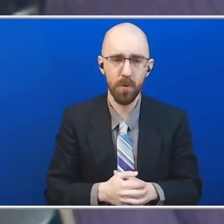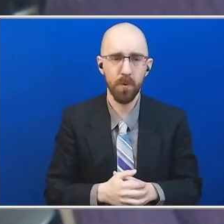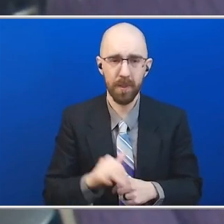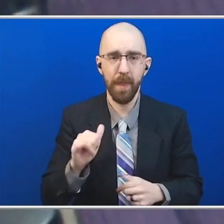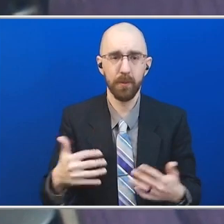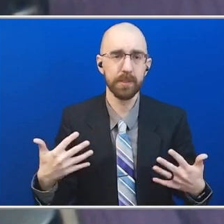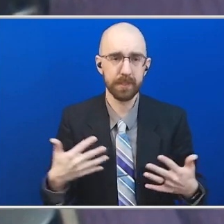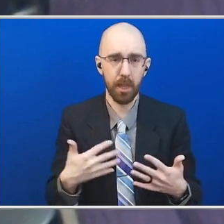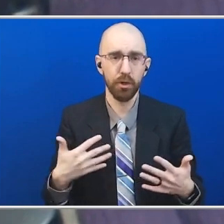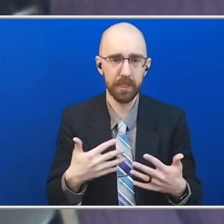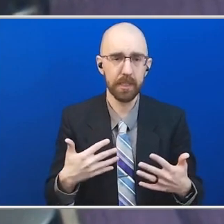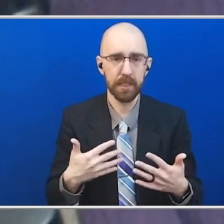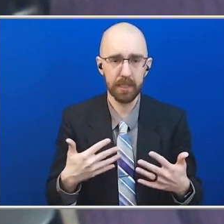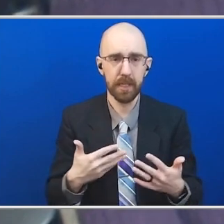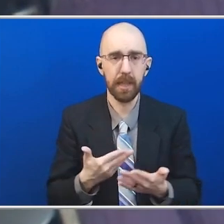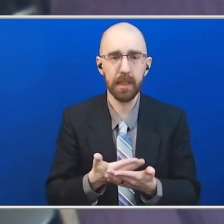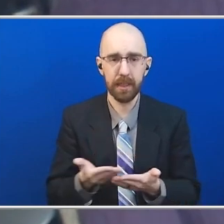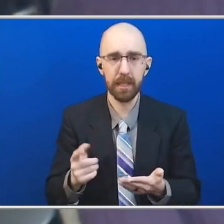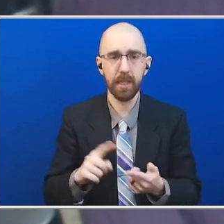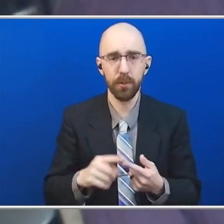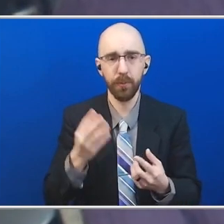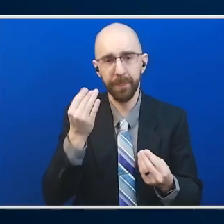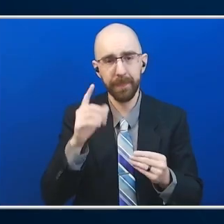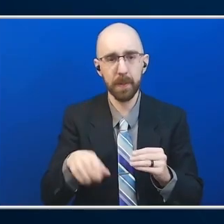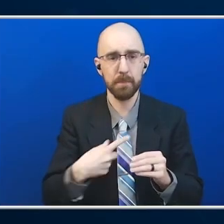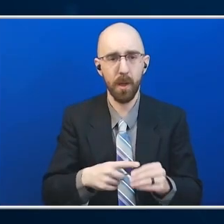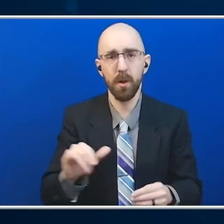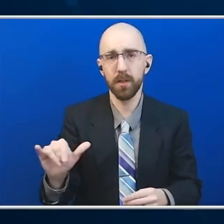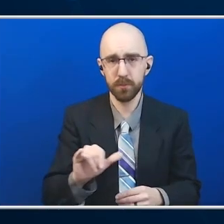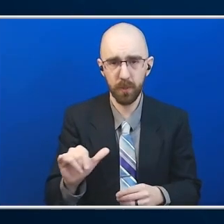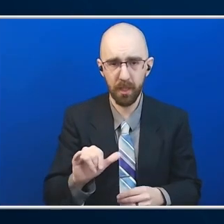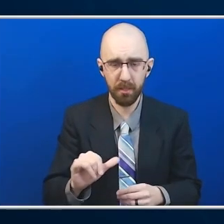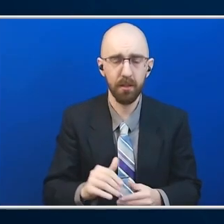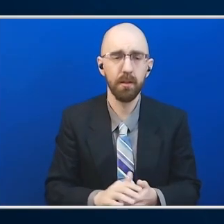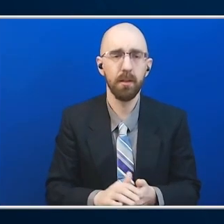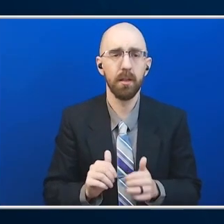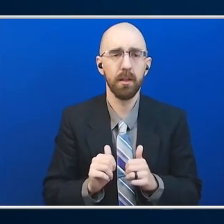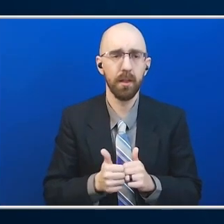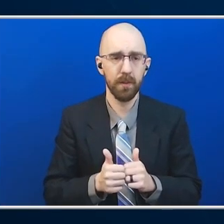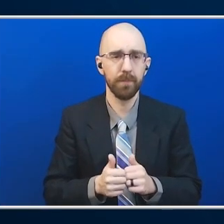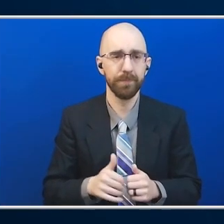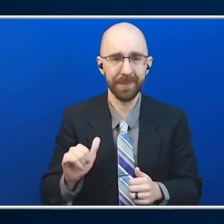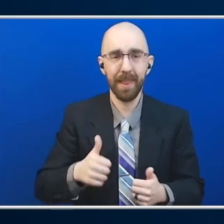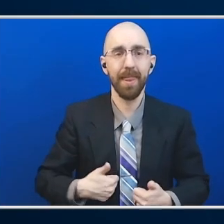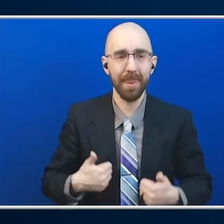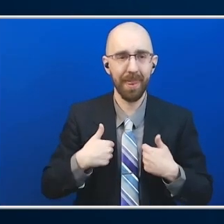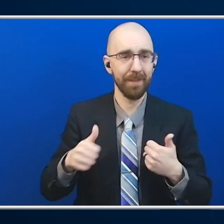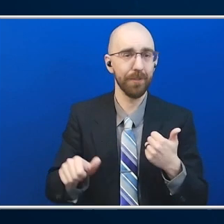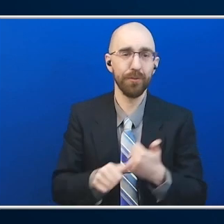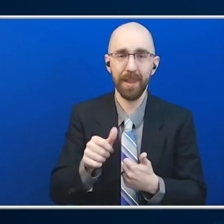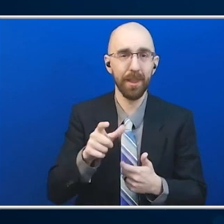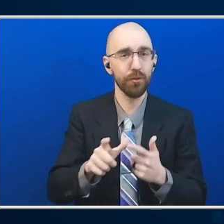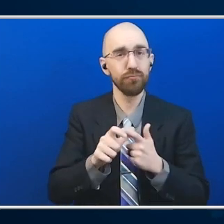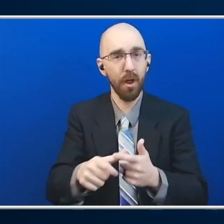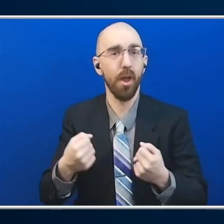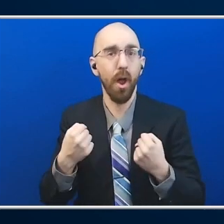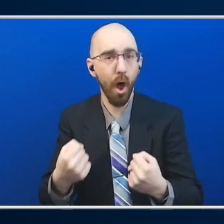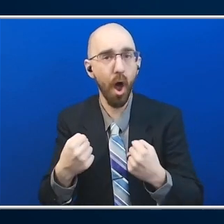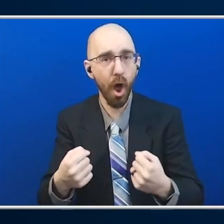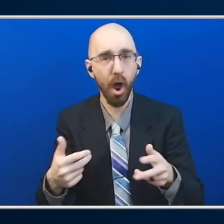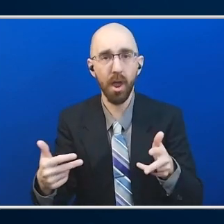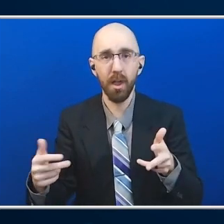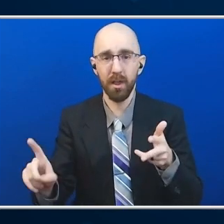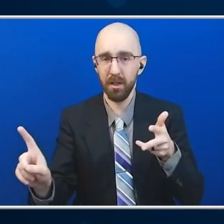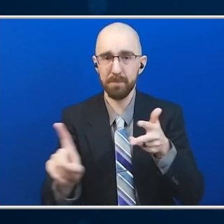scary thing to think about as well. Well, it's life-threatening. All you have to do is run in front of a car, and then you don't know, right?